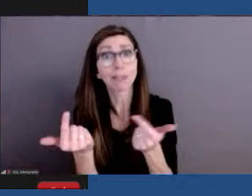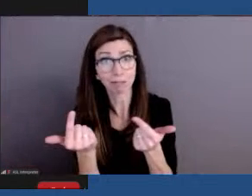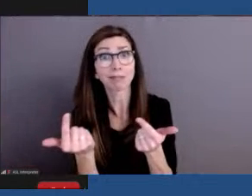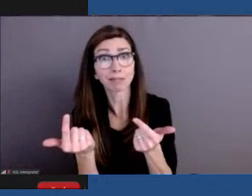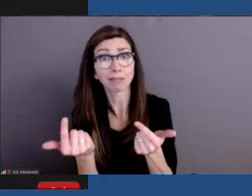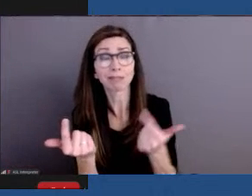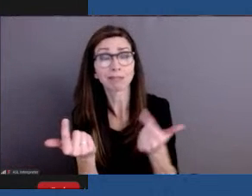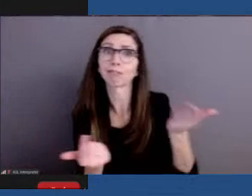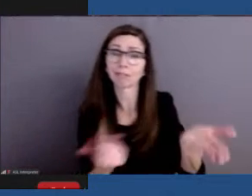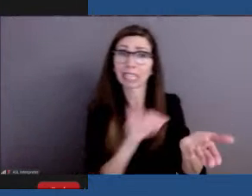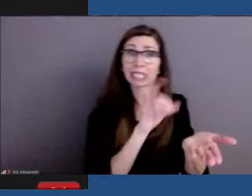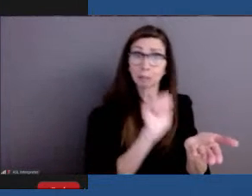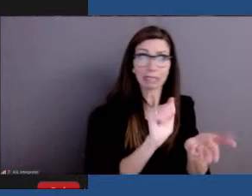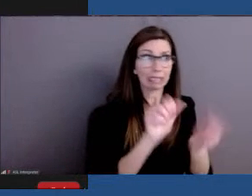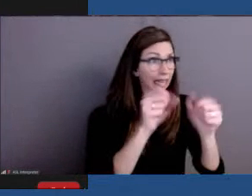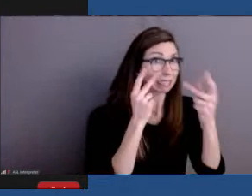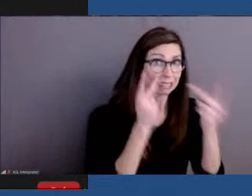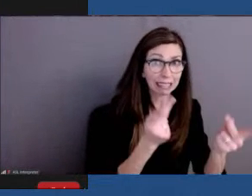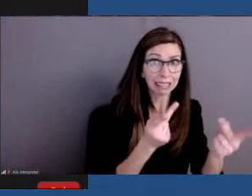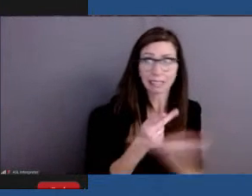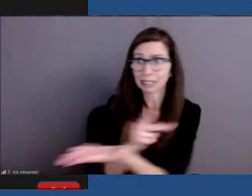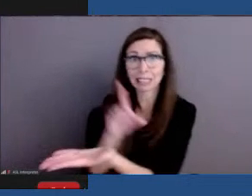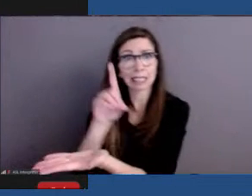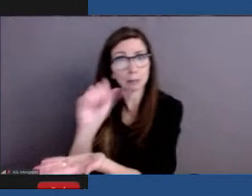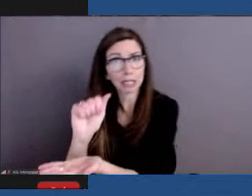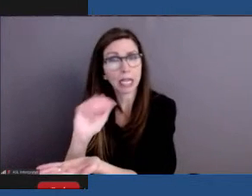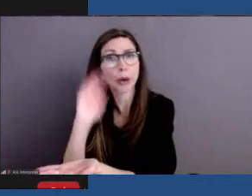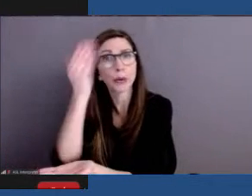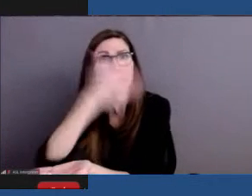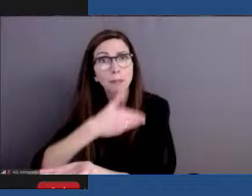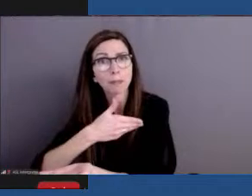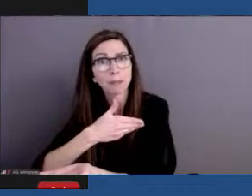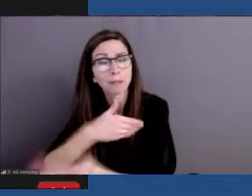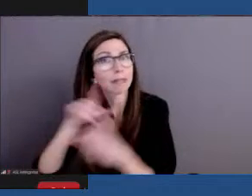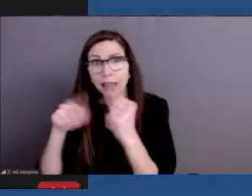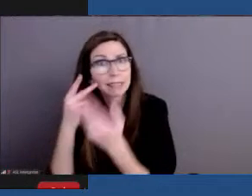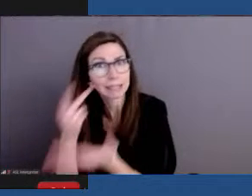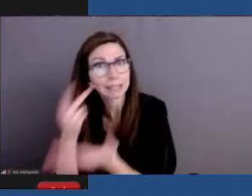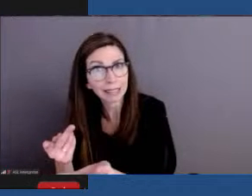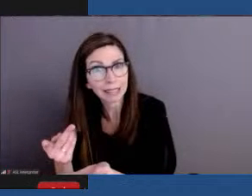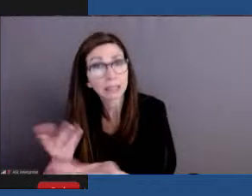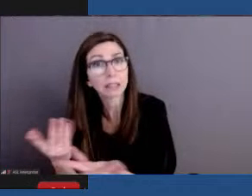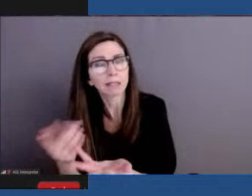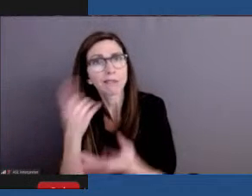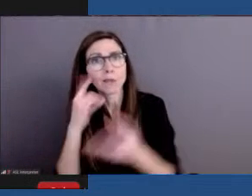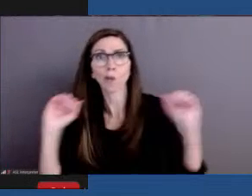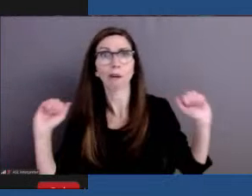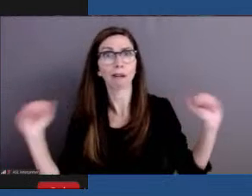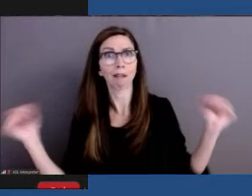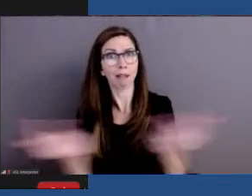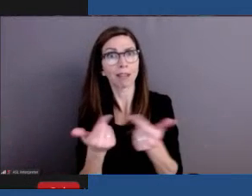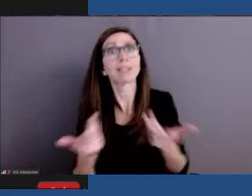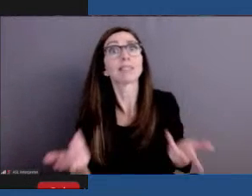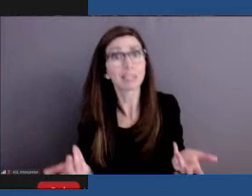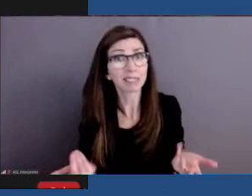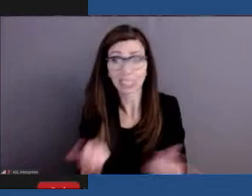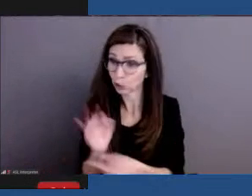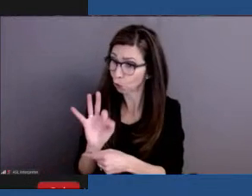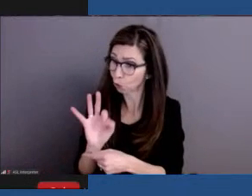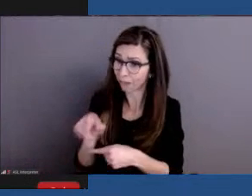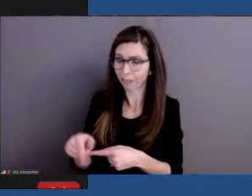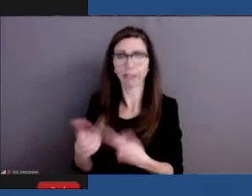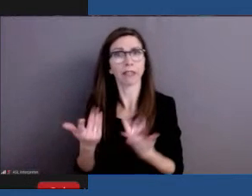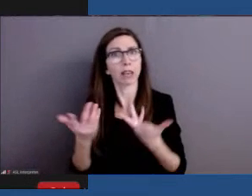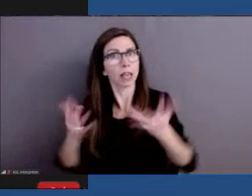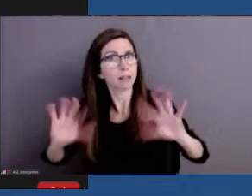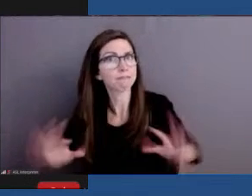an environment that is accessible for vulnerable users, such as people with disabilities, it just makes it a better overall environment